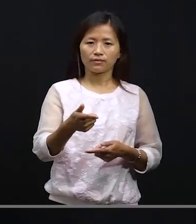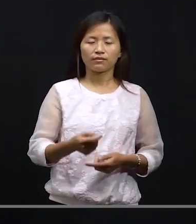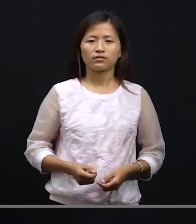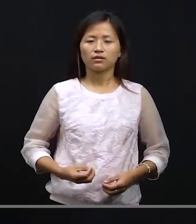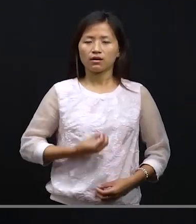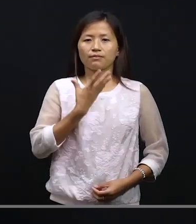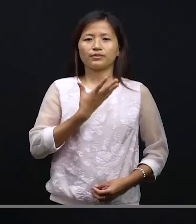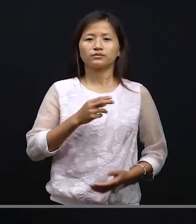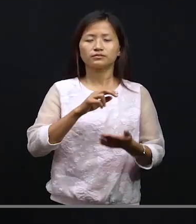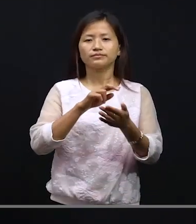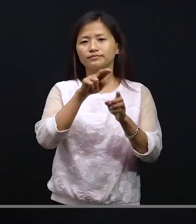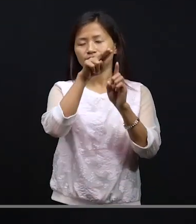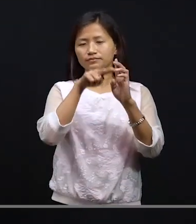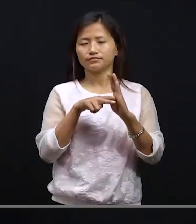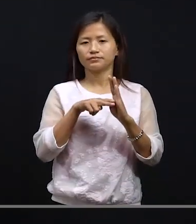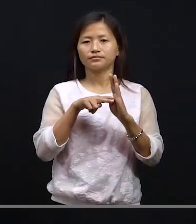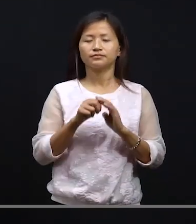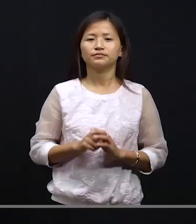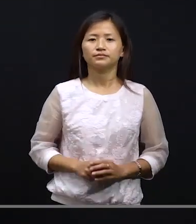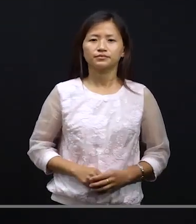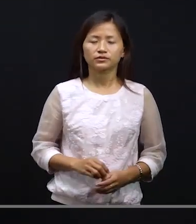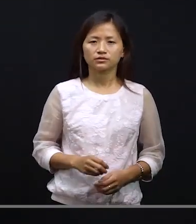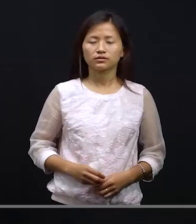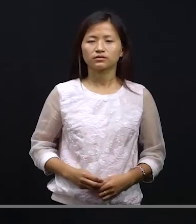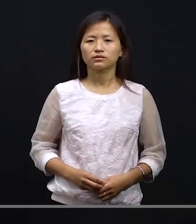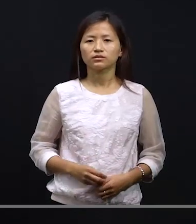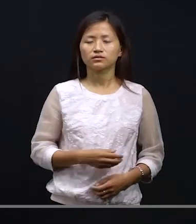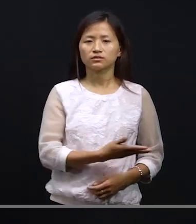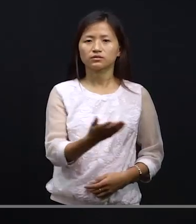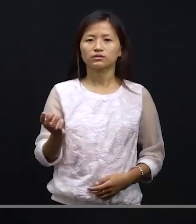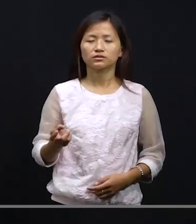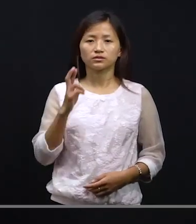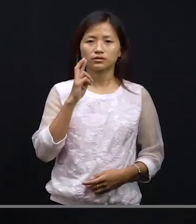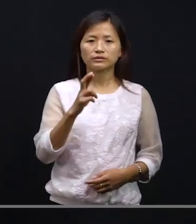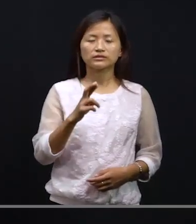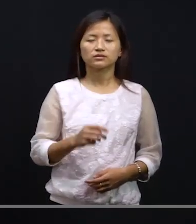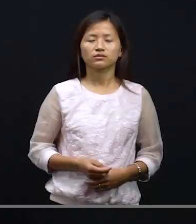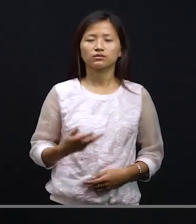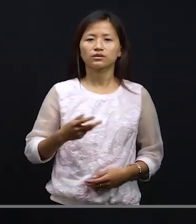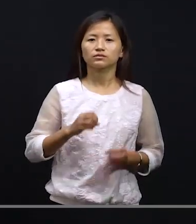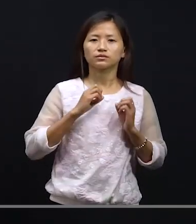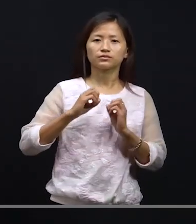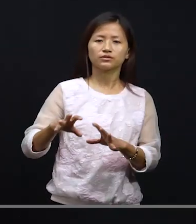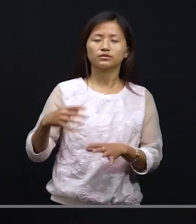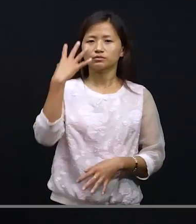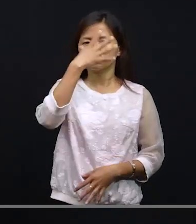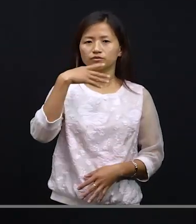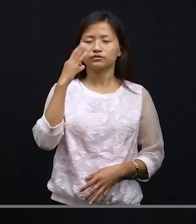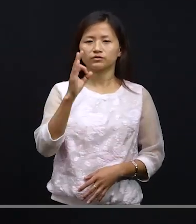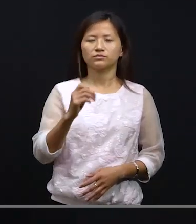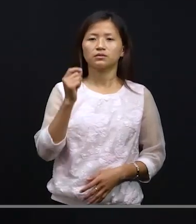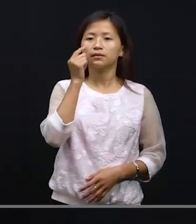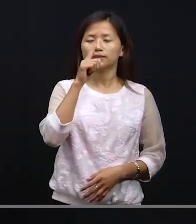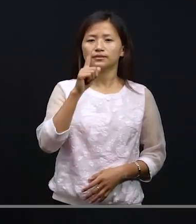it is freedom that will give happiness to somebody. That was the reason why he even rejected the beautiful lady.